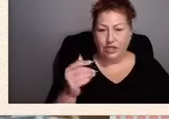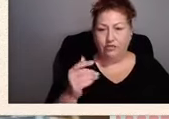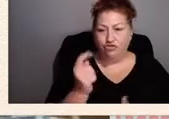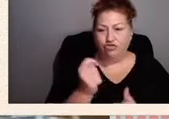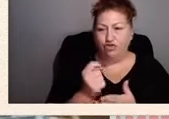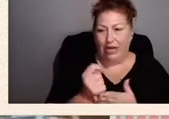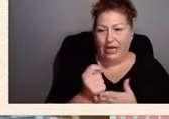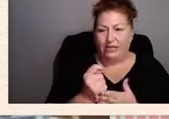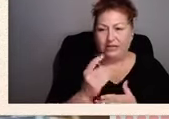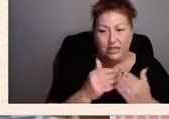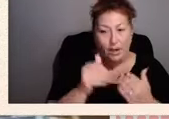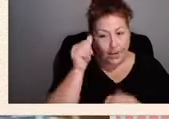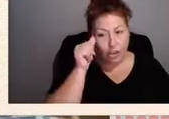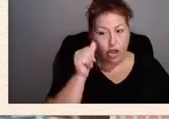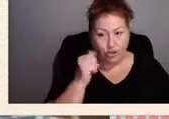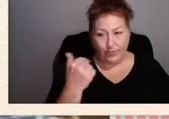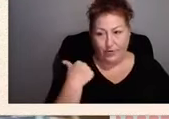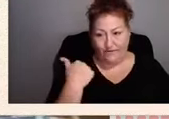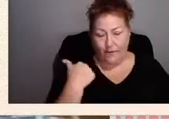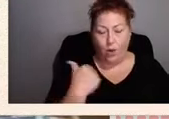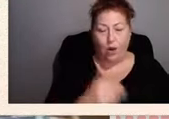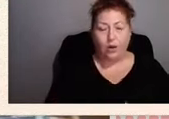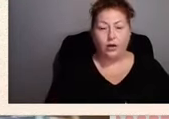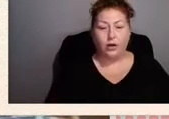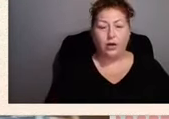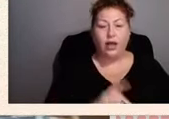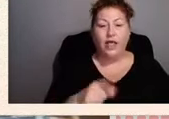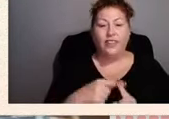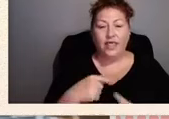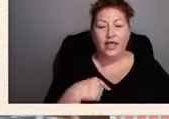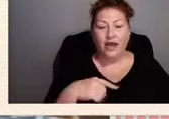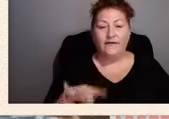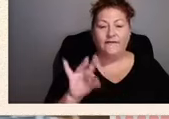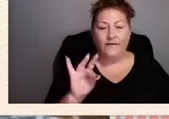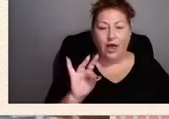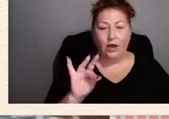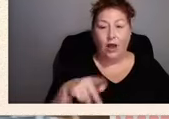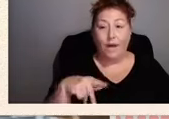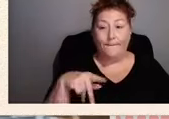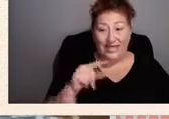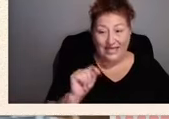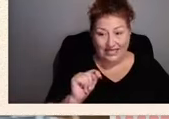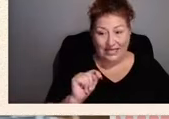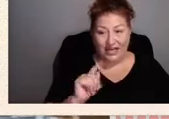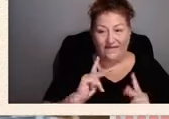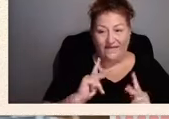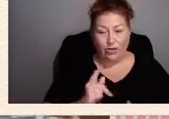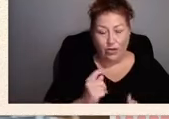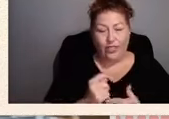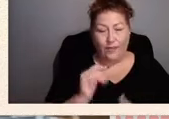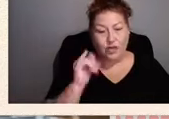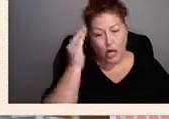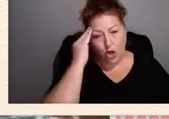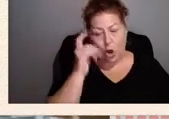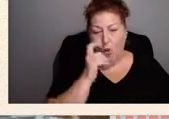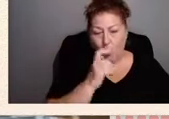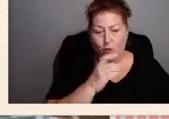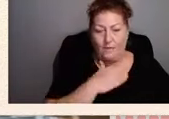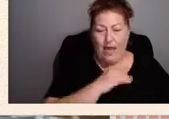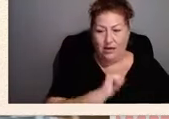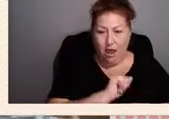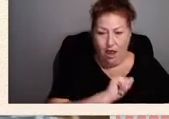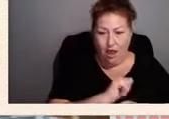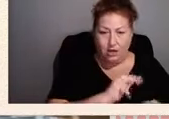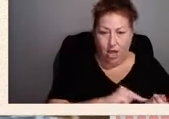adults. Then I found out PT who knew my doctors were, so it was